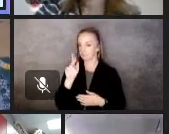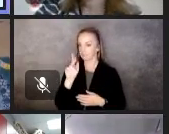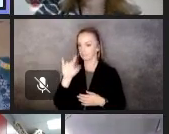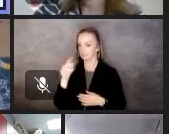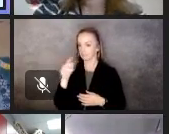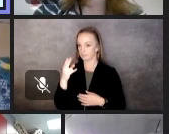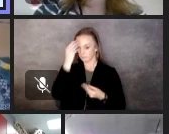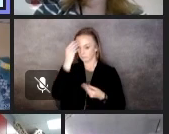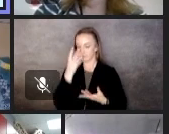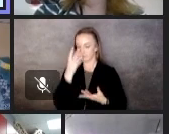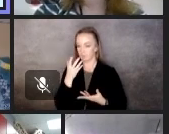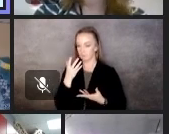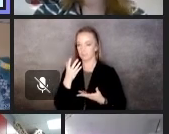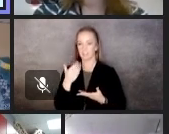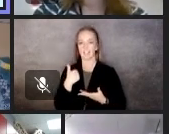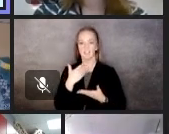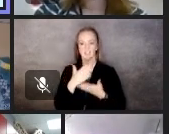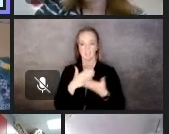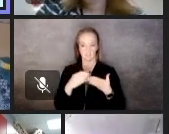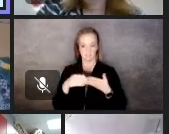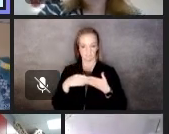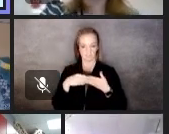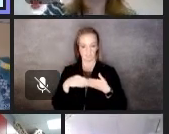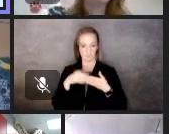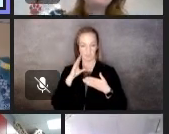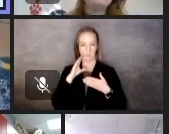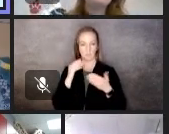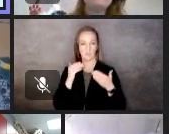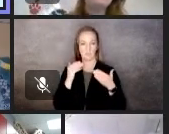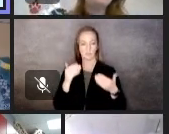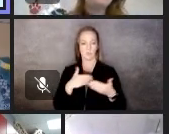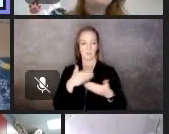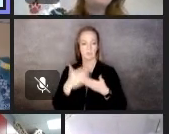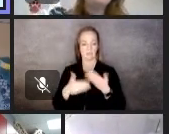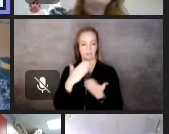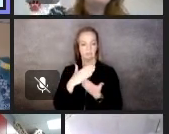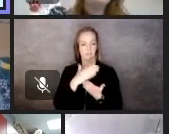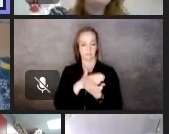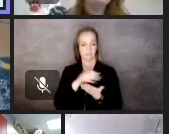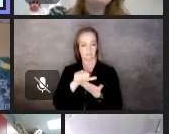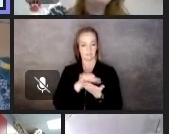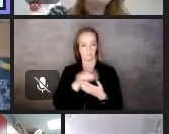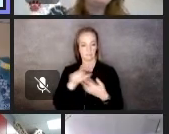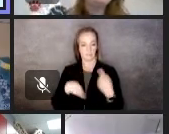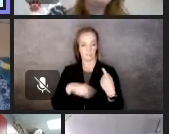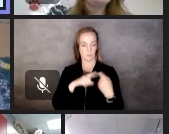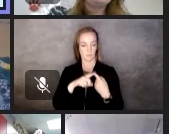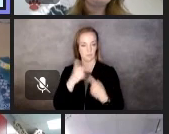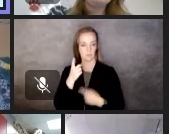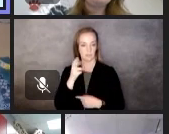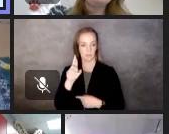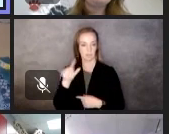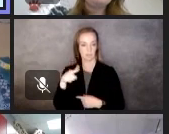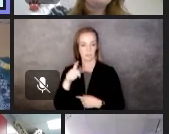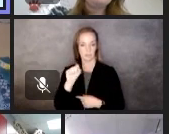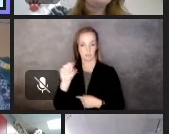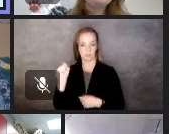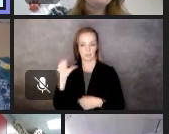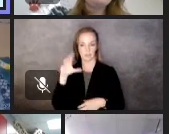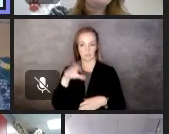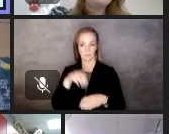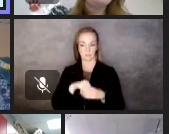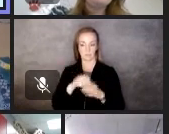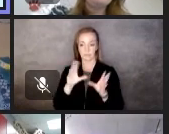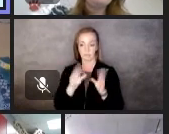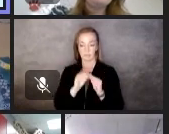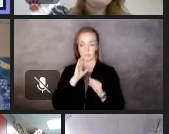some flexibility, we'll go on to our next item on the agenda. And then when Dr. Glass enters the meeting, we'll give him the opportunity to